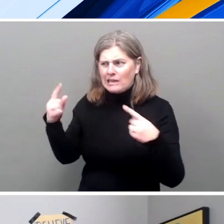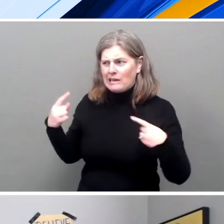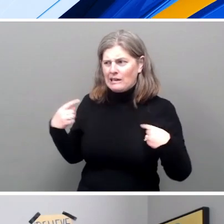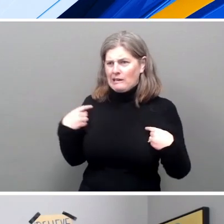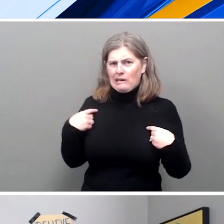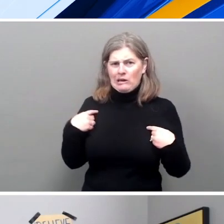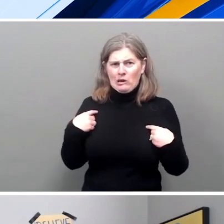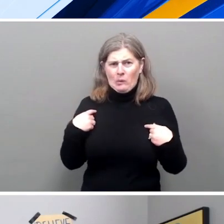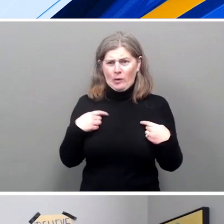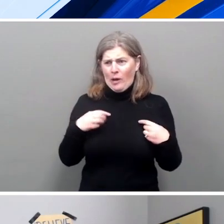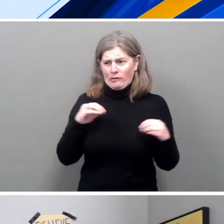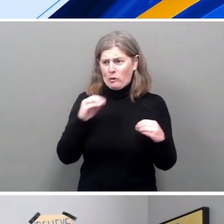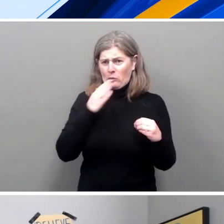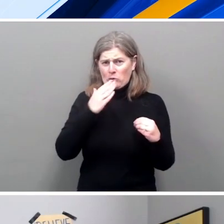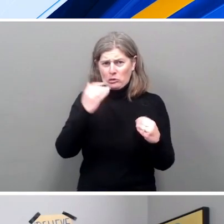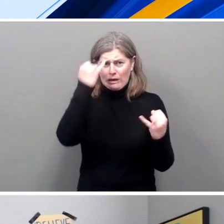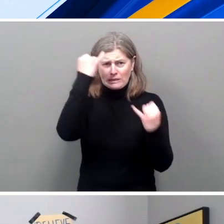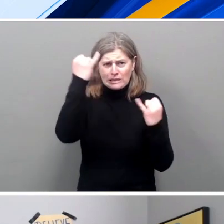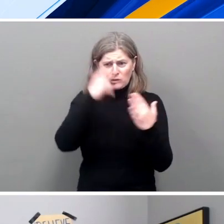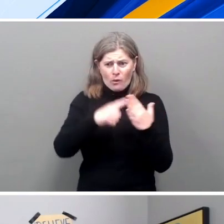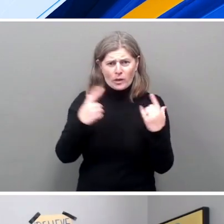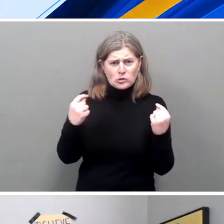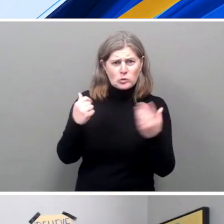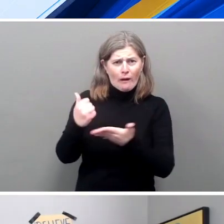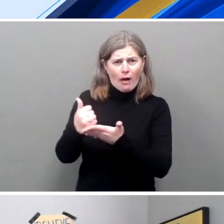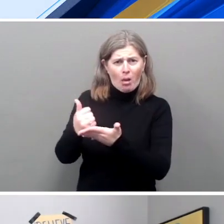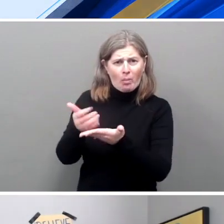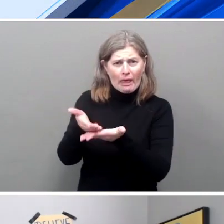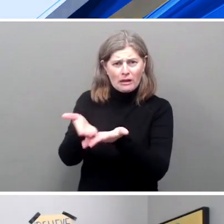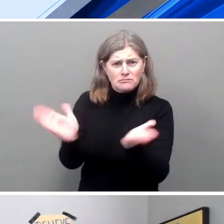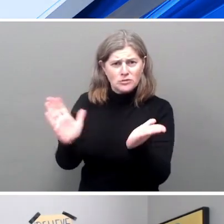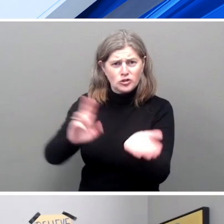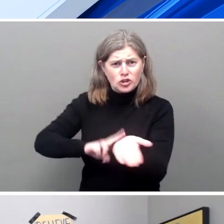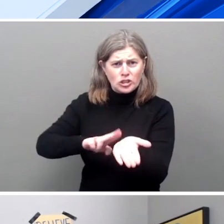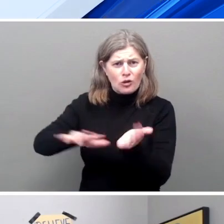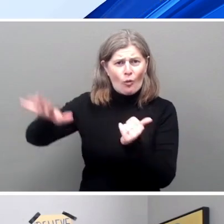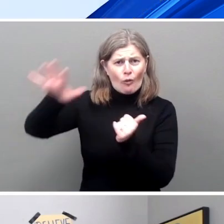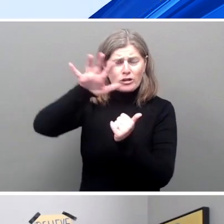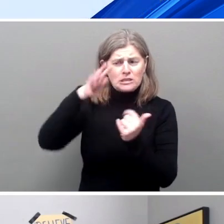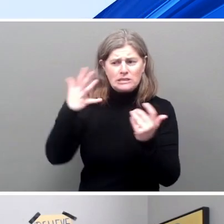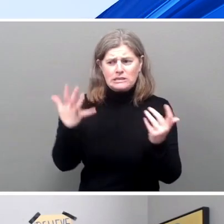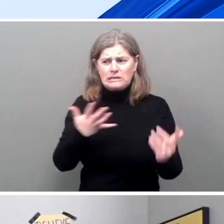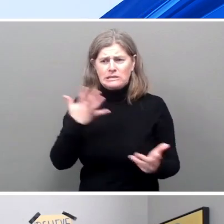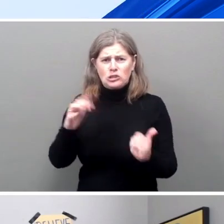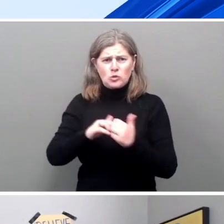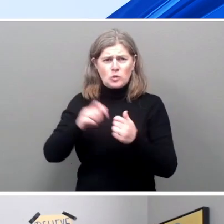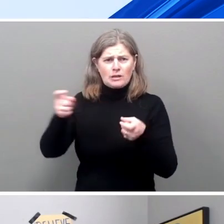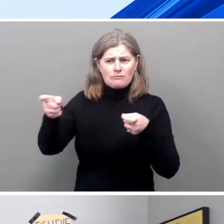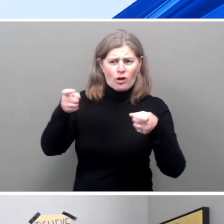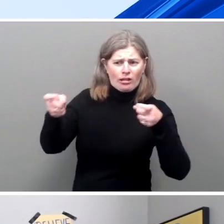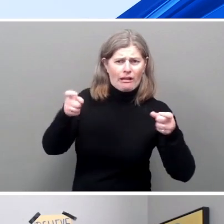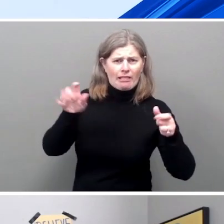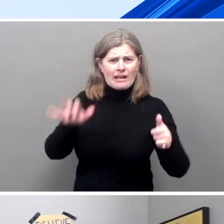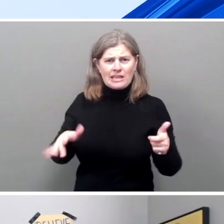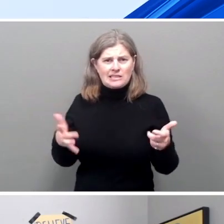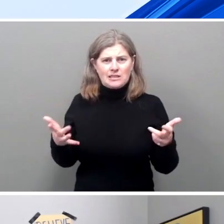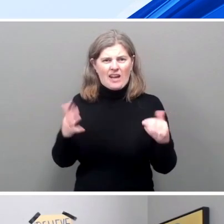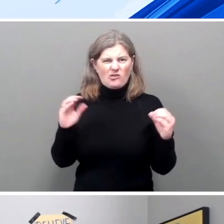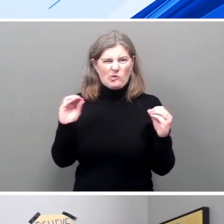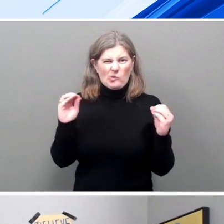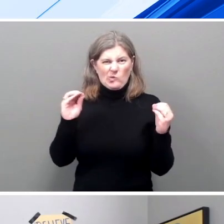good ideas about what we can do, to regulate this per se.